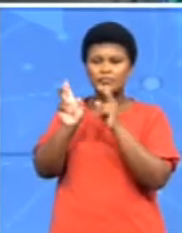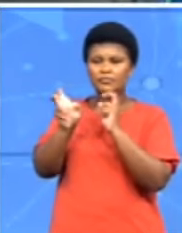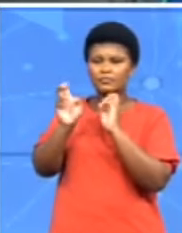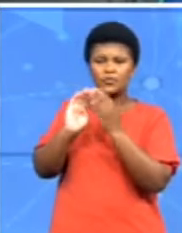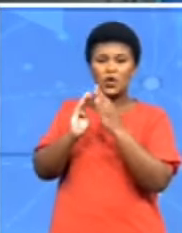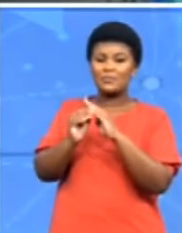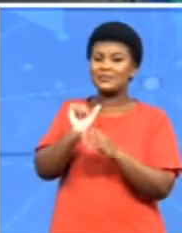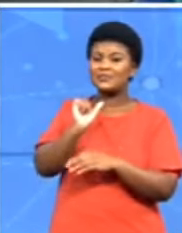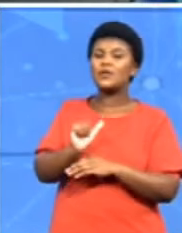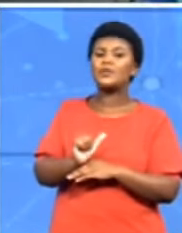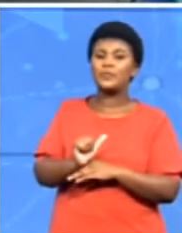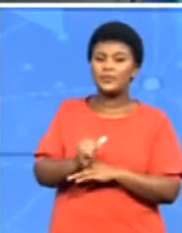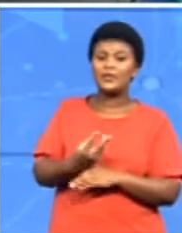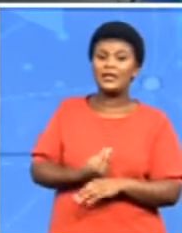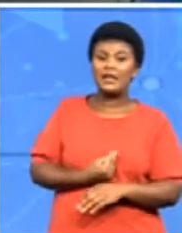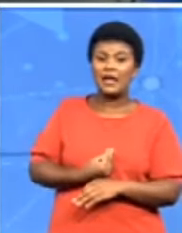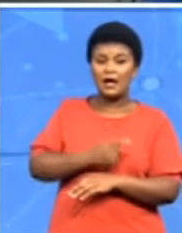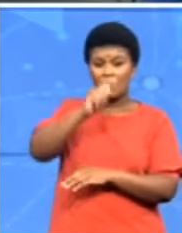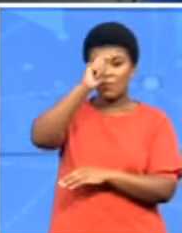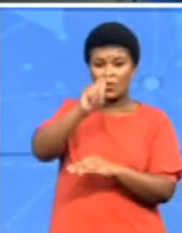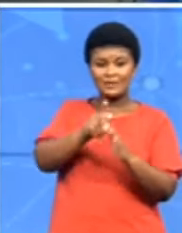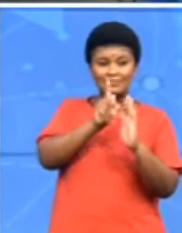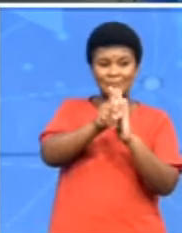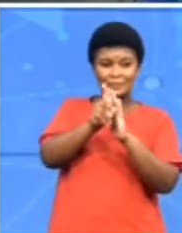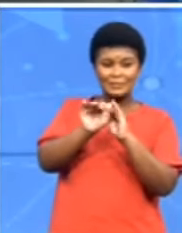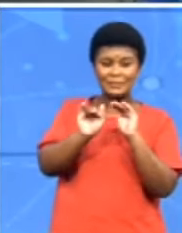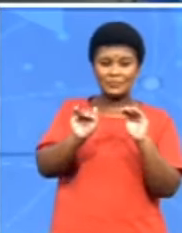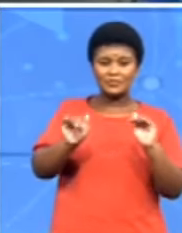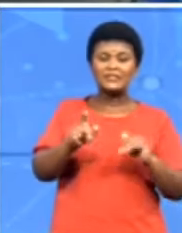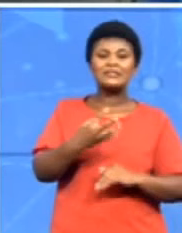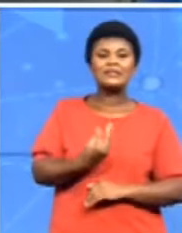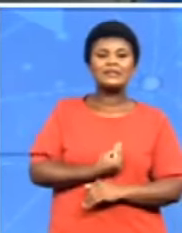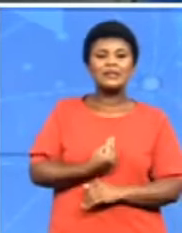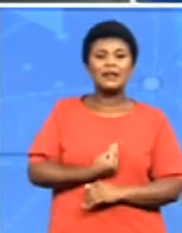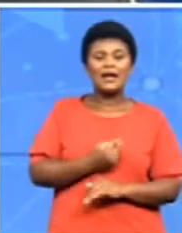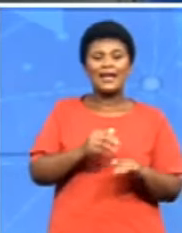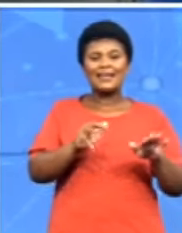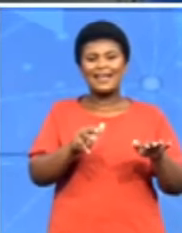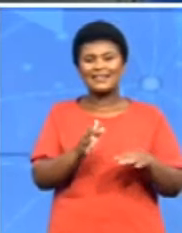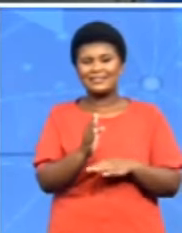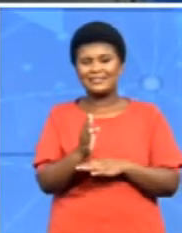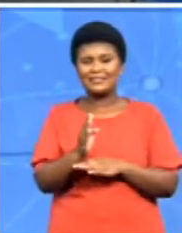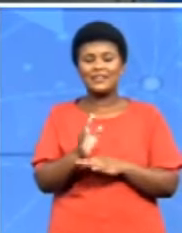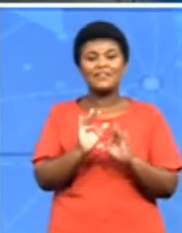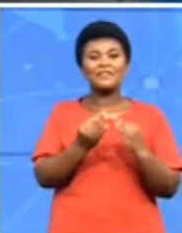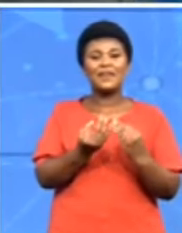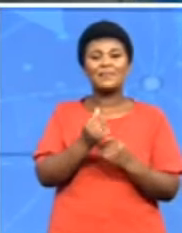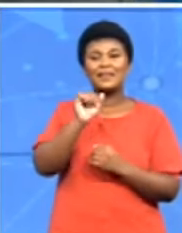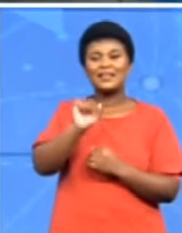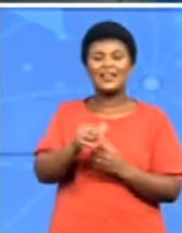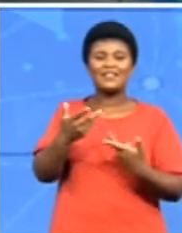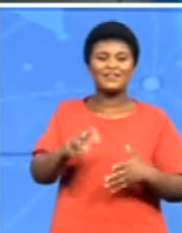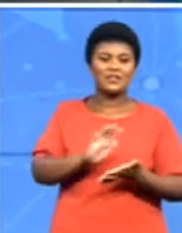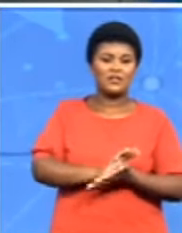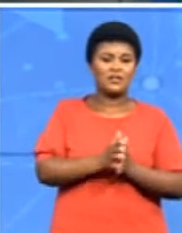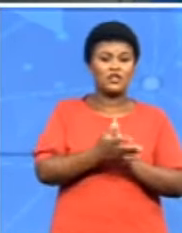people here now, they were young in early 90s when their families were destroyed. So it's a kind of a vicious cycle that you see. So you don't